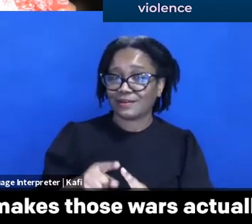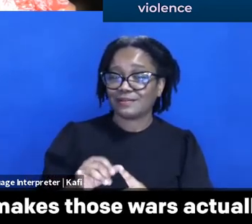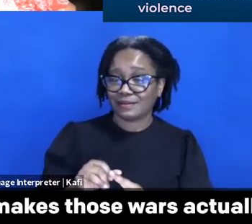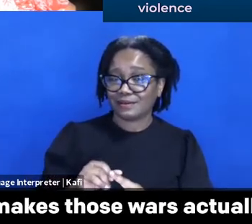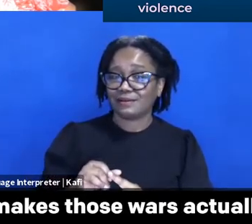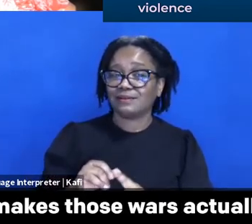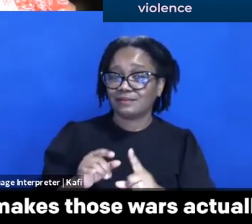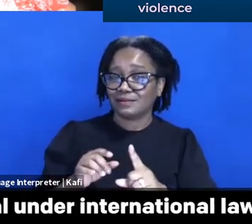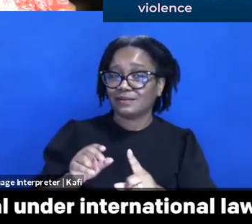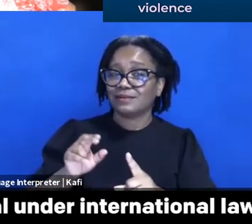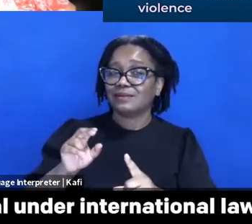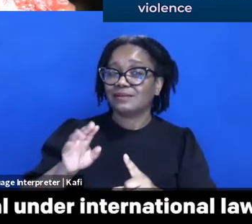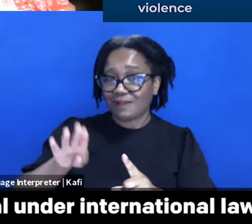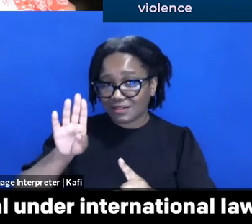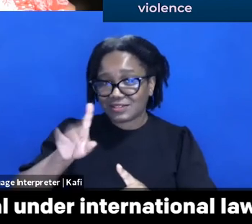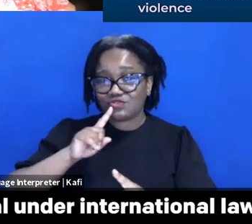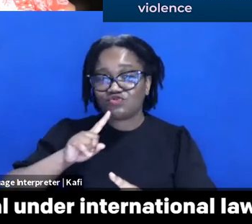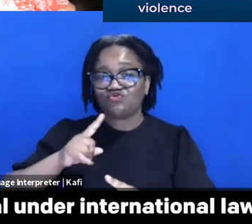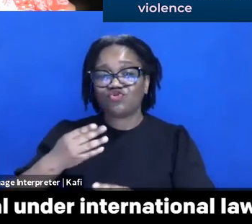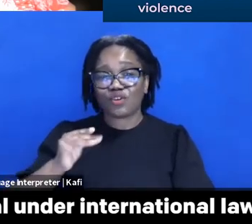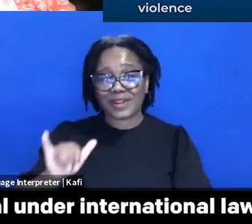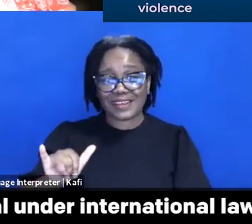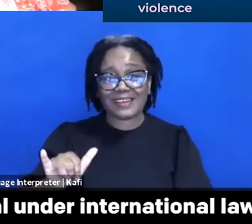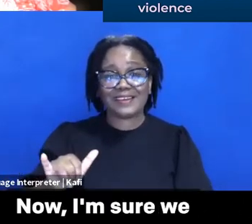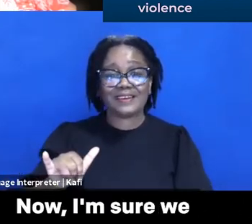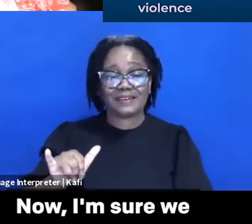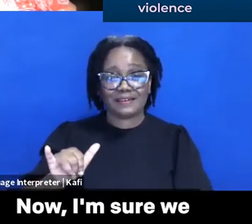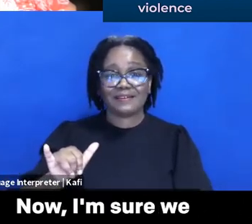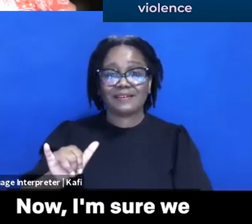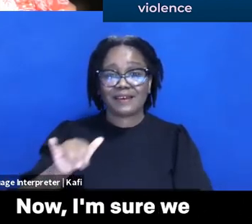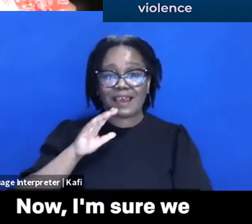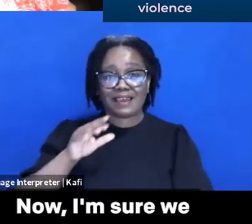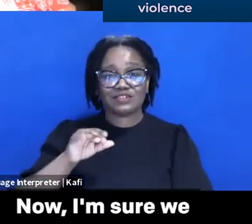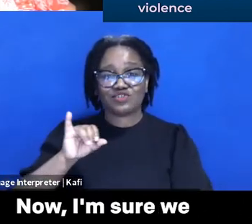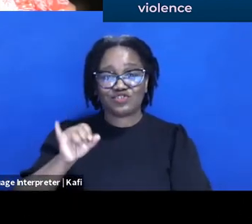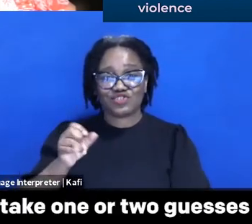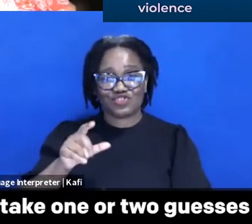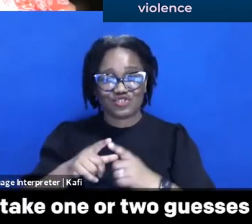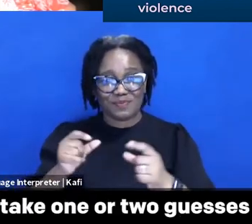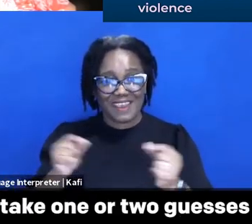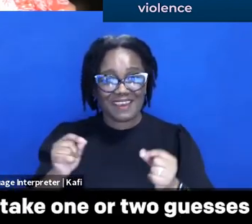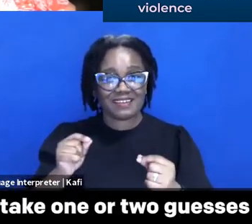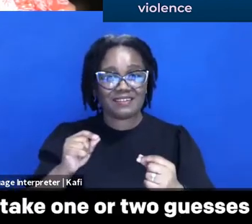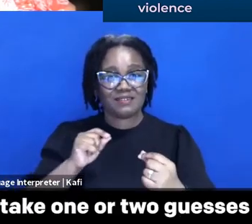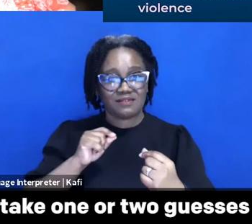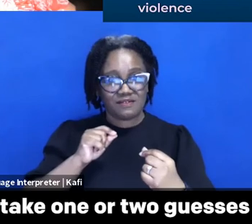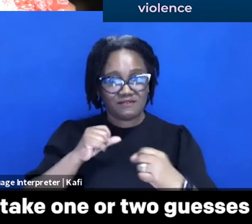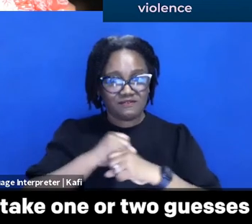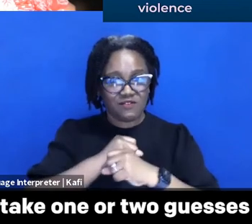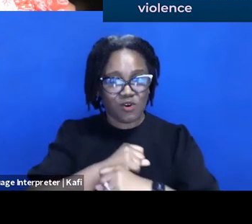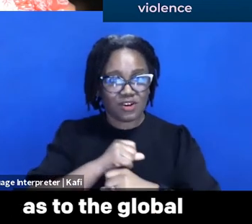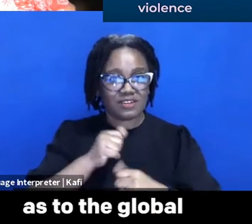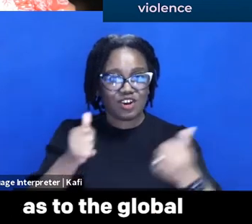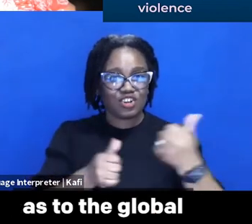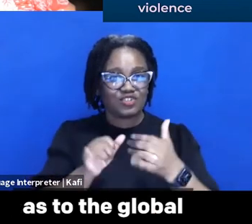that makes those wars actually illegal under international law. Now, I'm sure we can take one or two